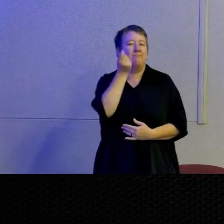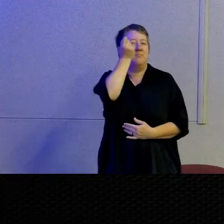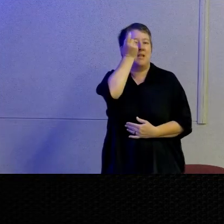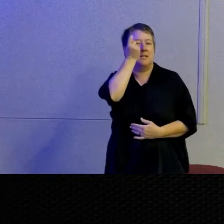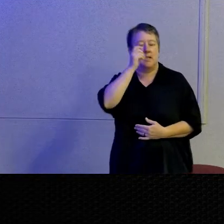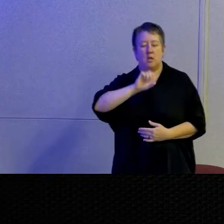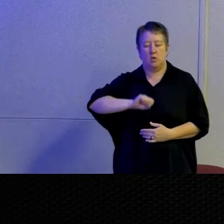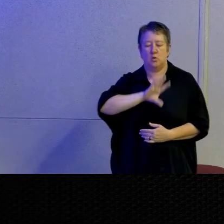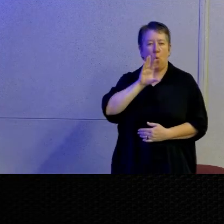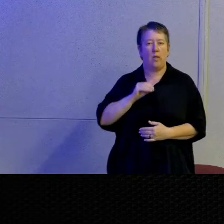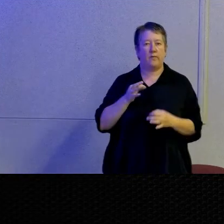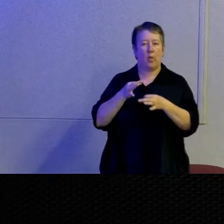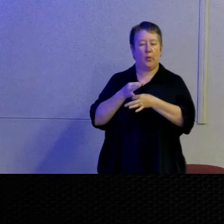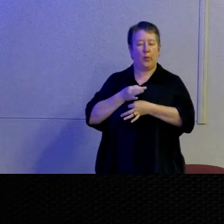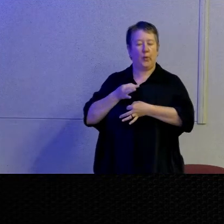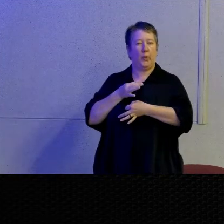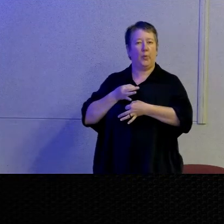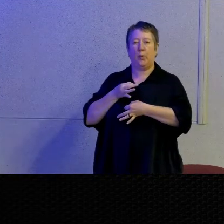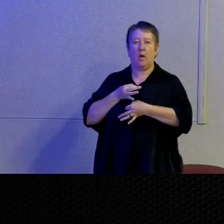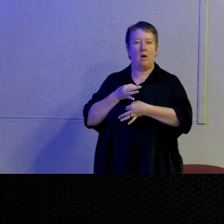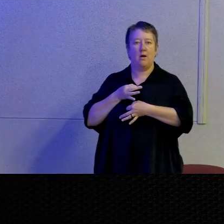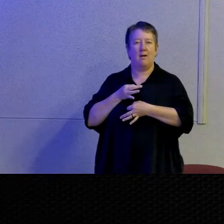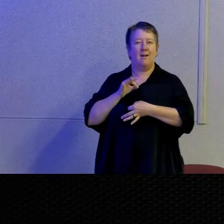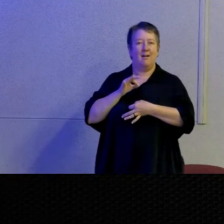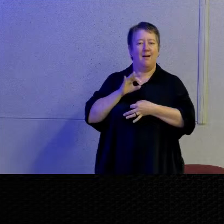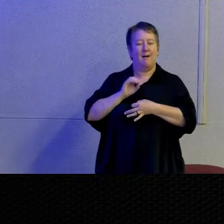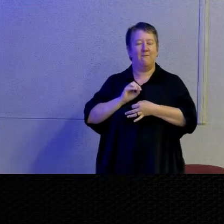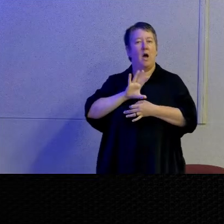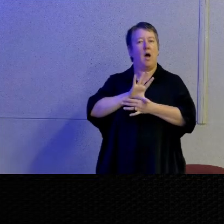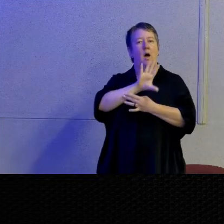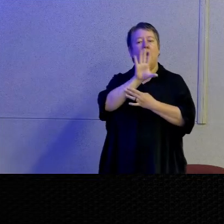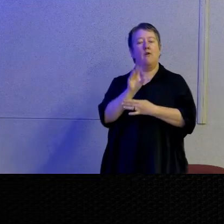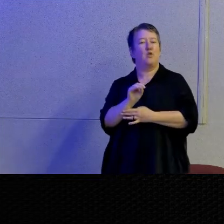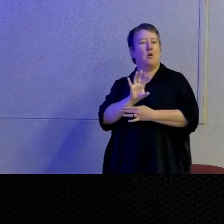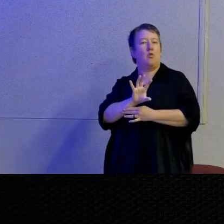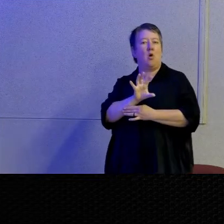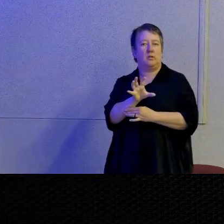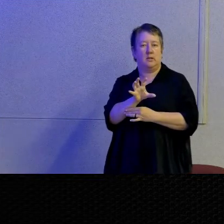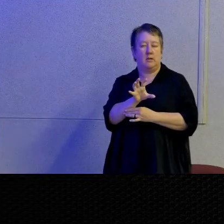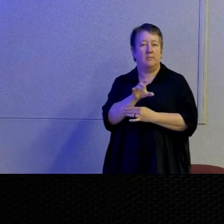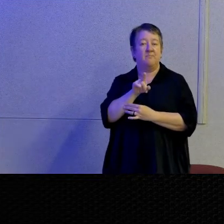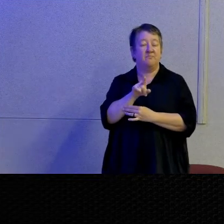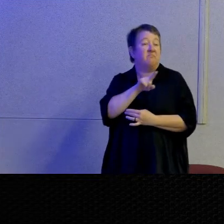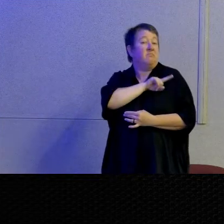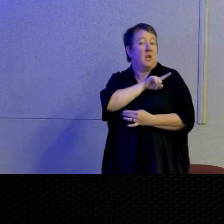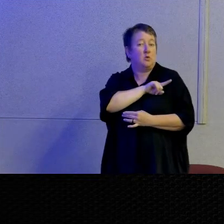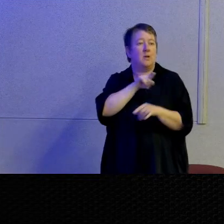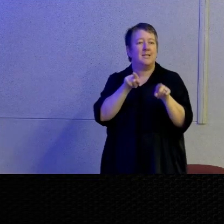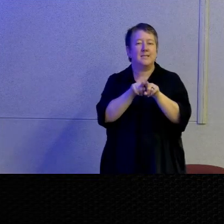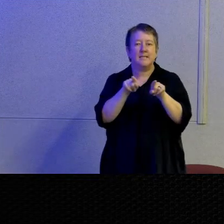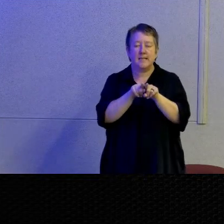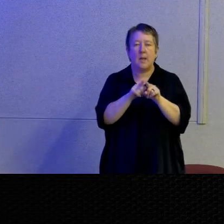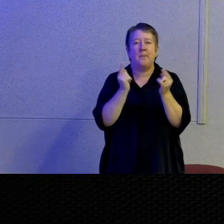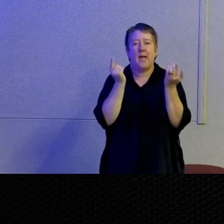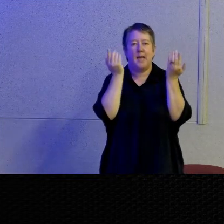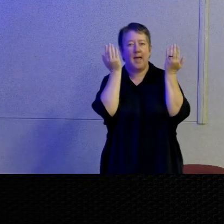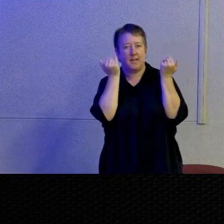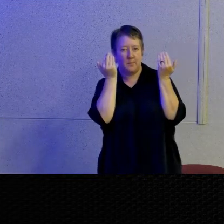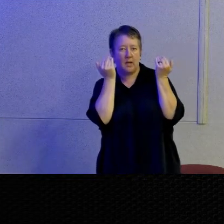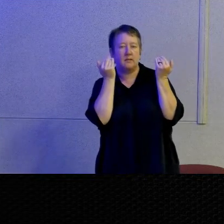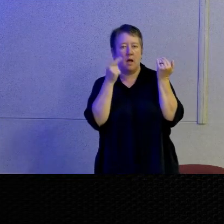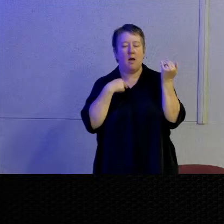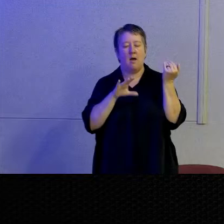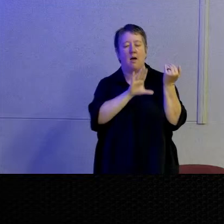isolation. We are part of a continent, and therefore there is also an expectation of us playing a role on